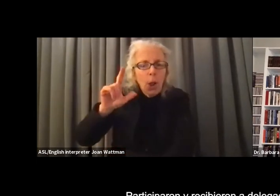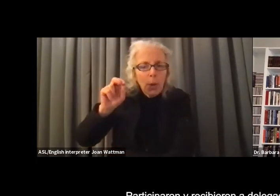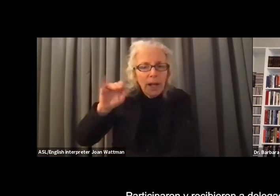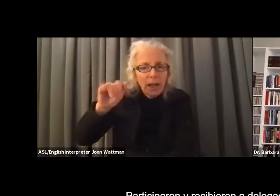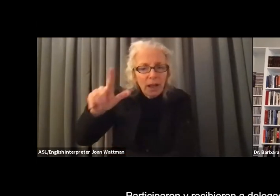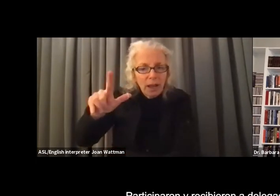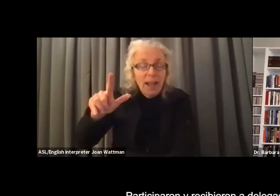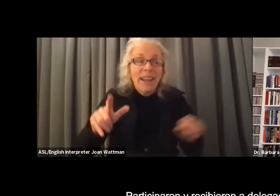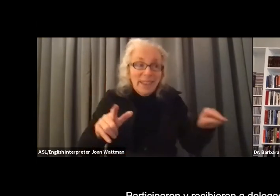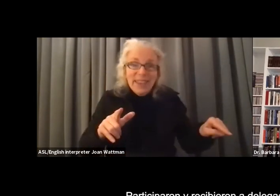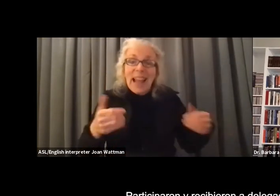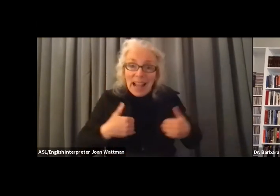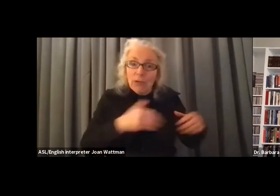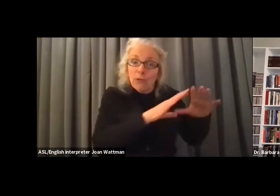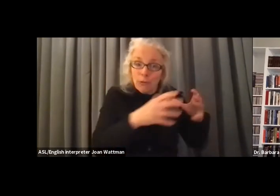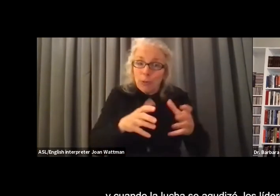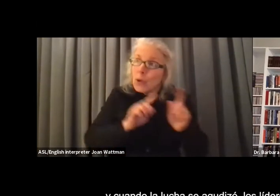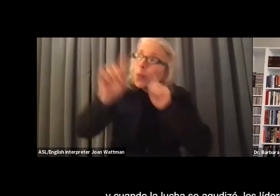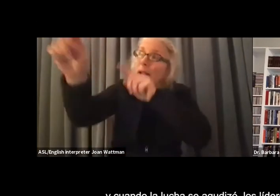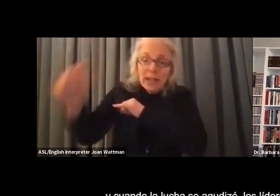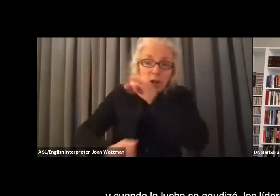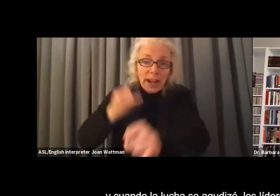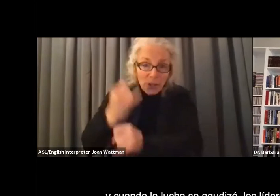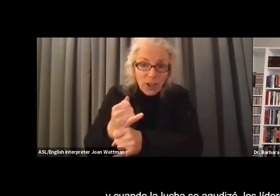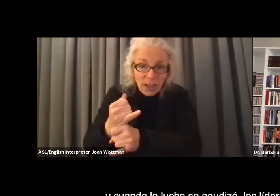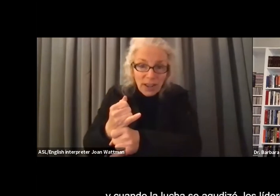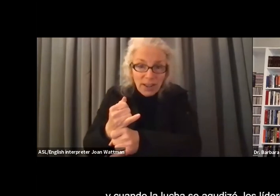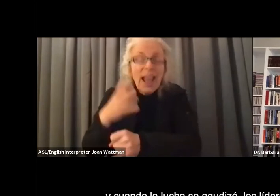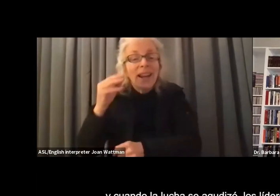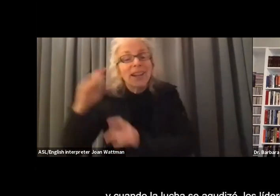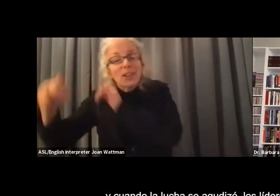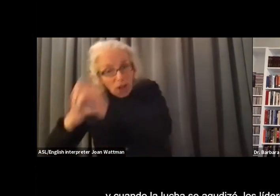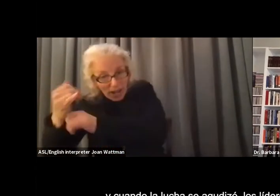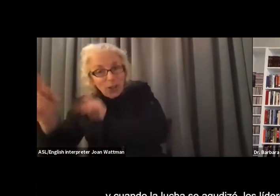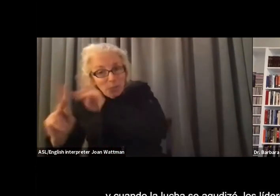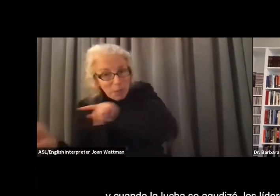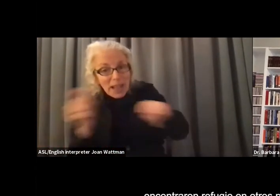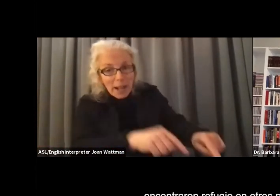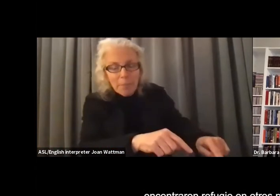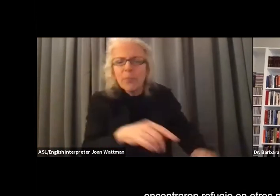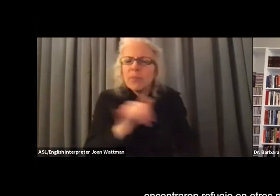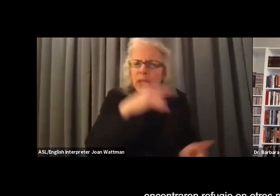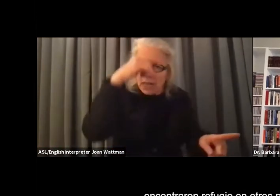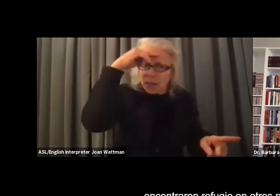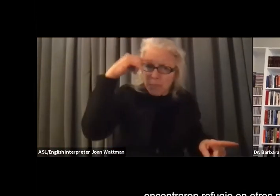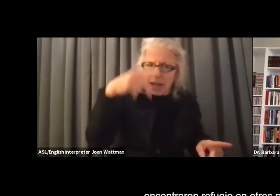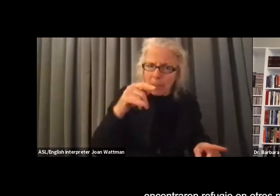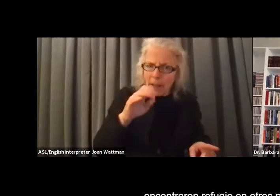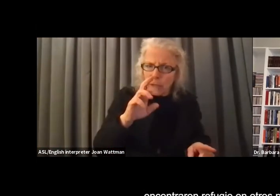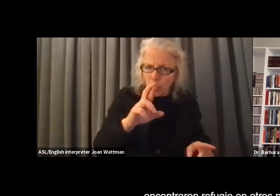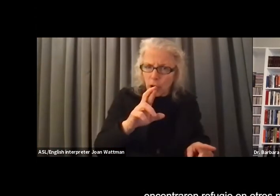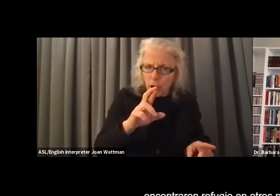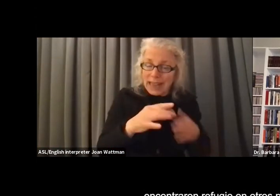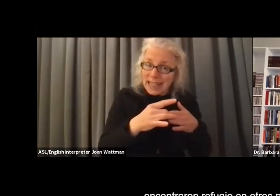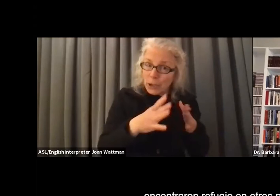received international delegations. And when the struggle sharpened, Black Panther leaders found refuge in other countries